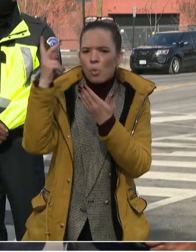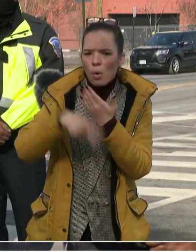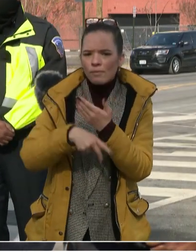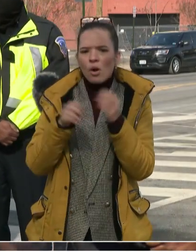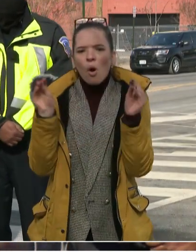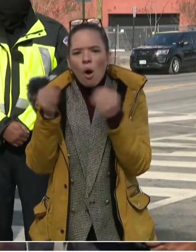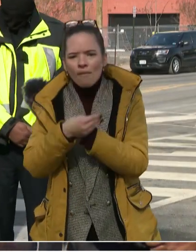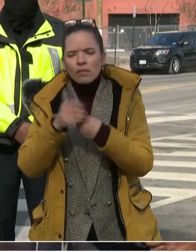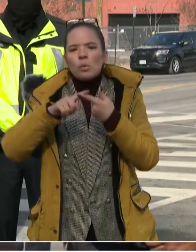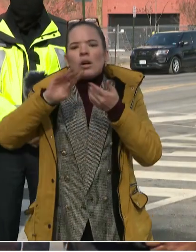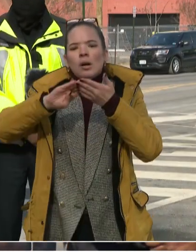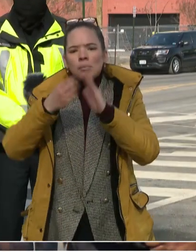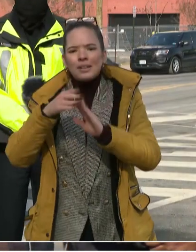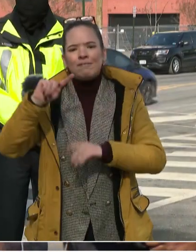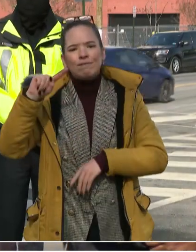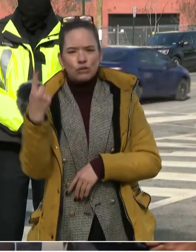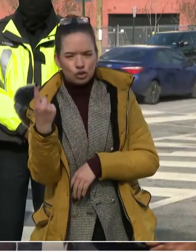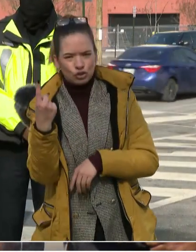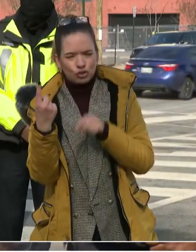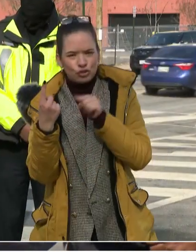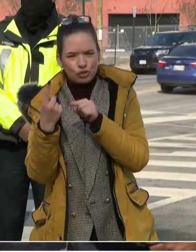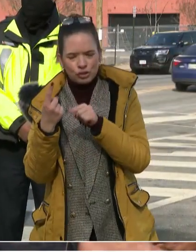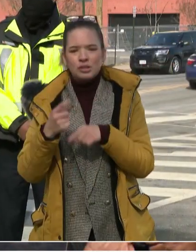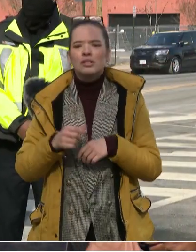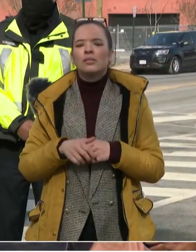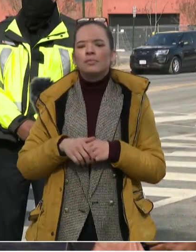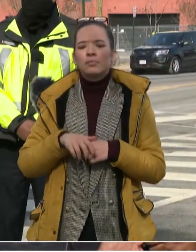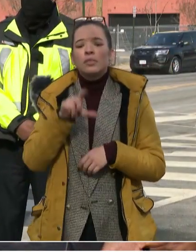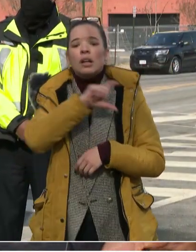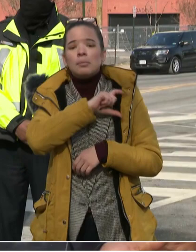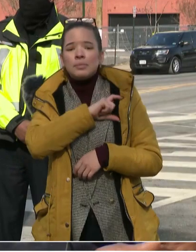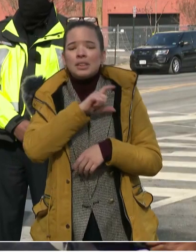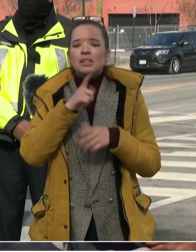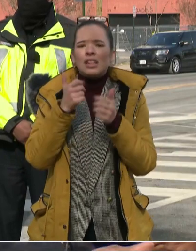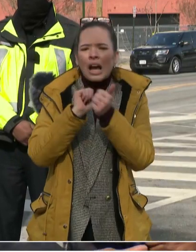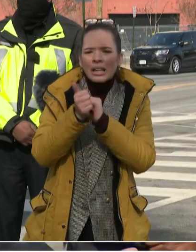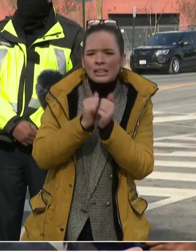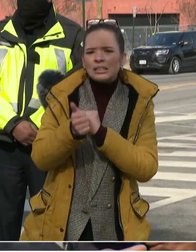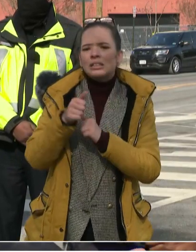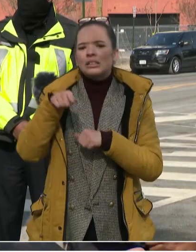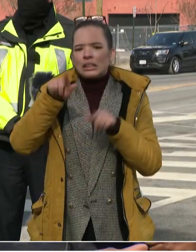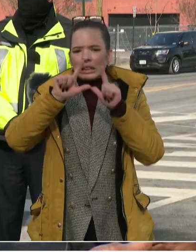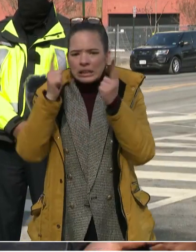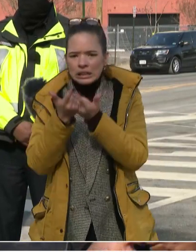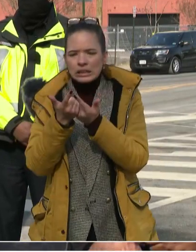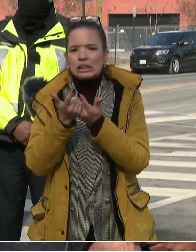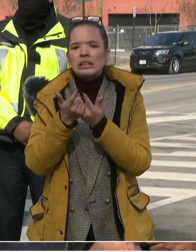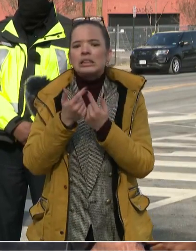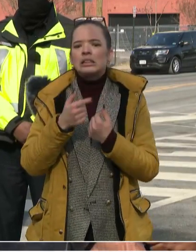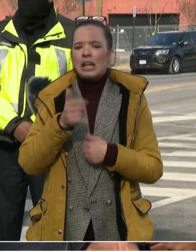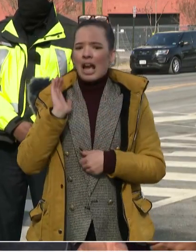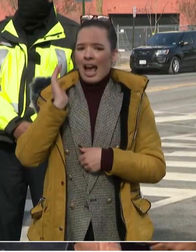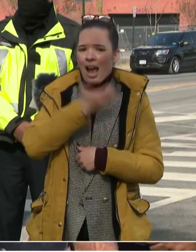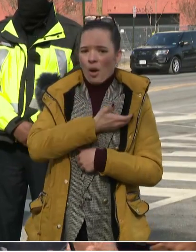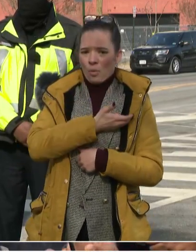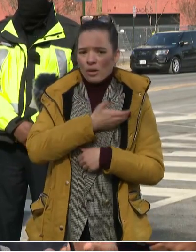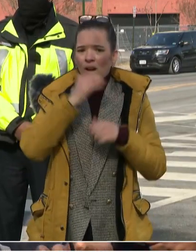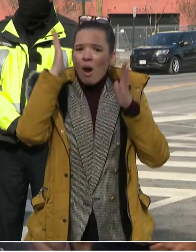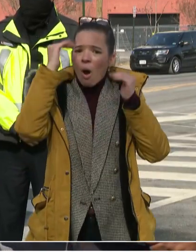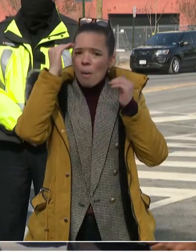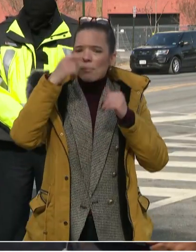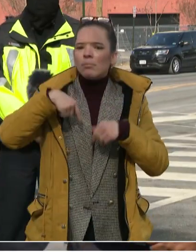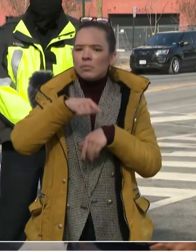First, the Police Athletic and Activities League, things like my county executive mentioned with Hope in Action with Pastor